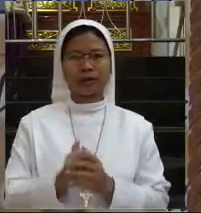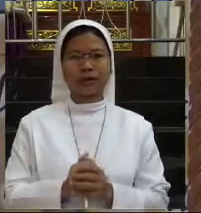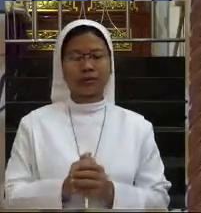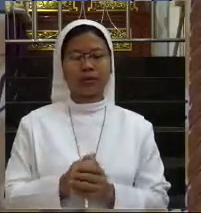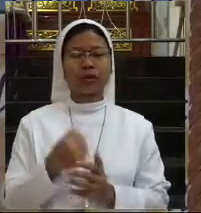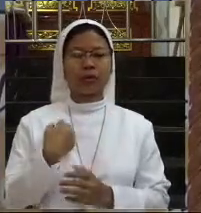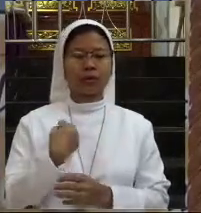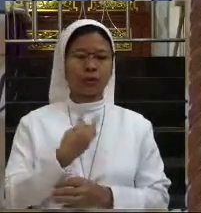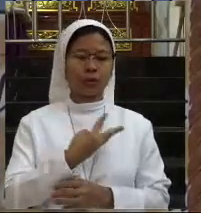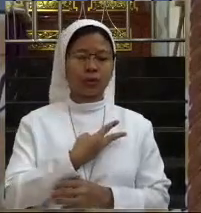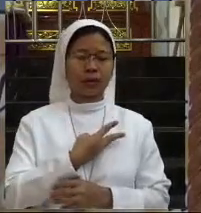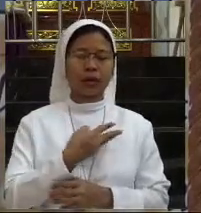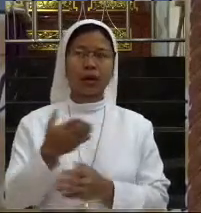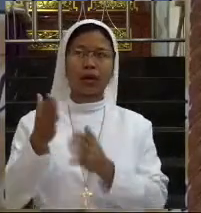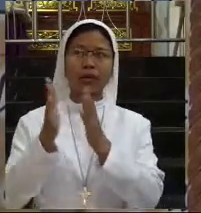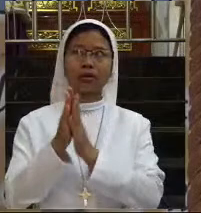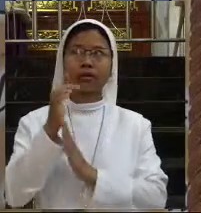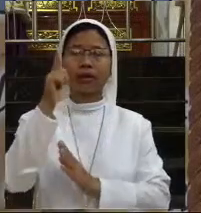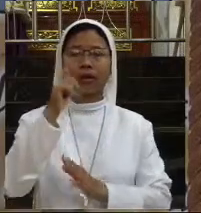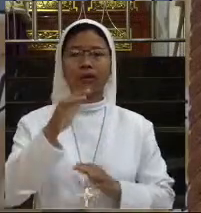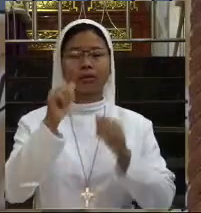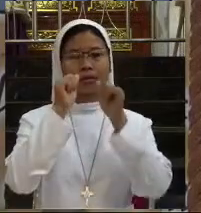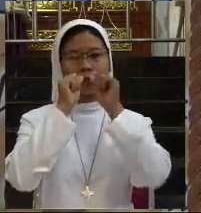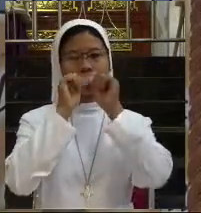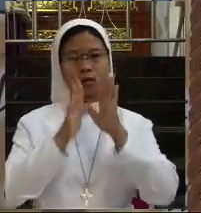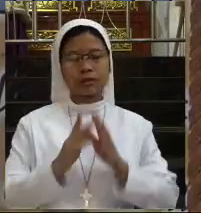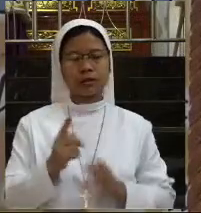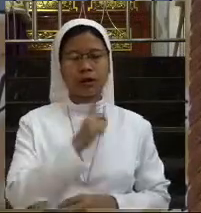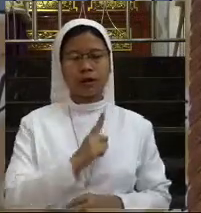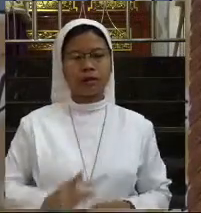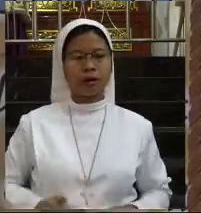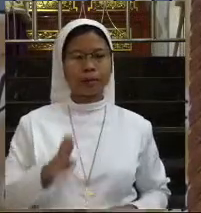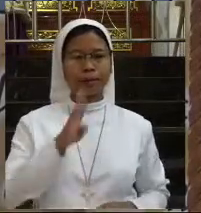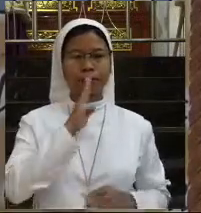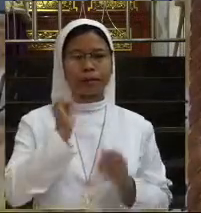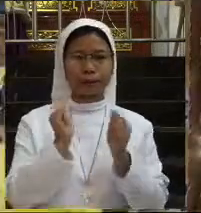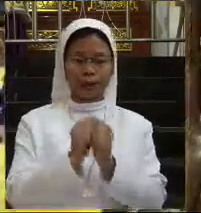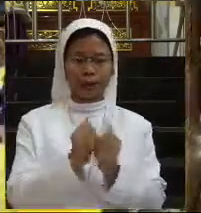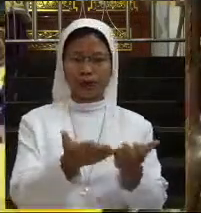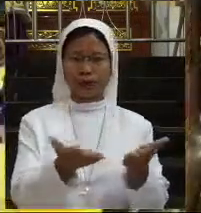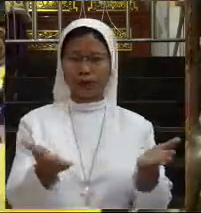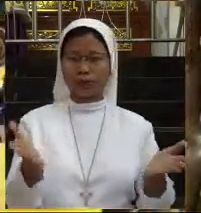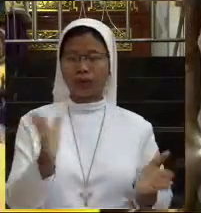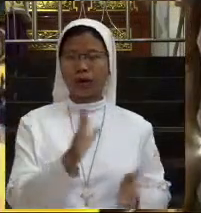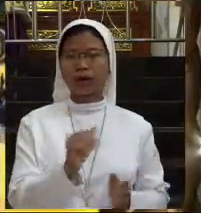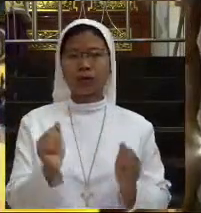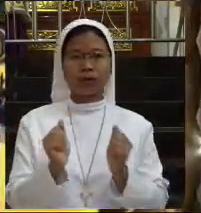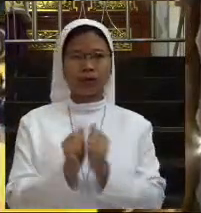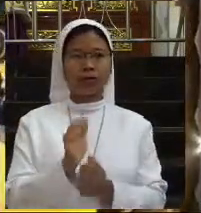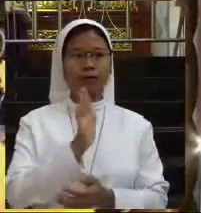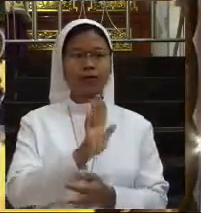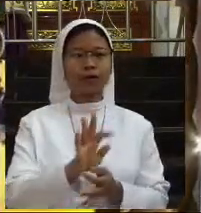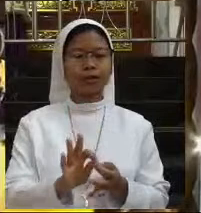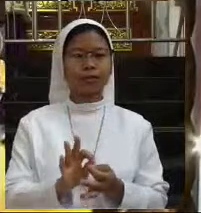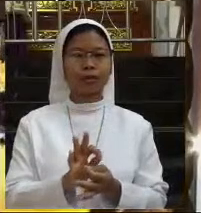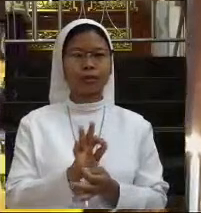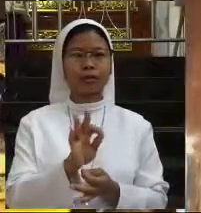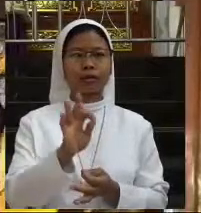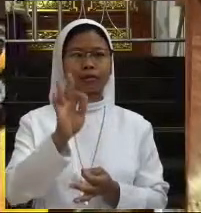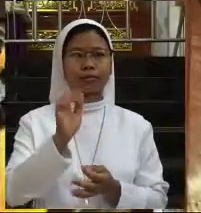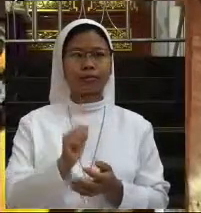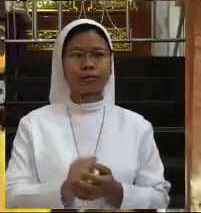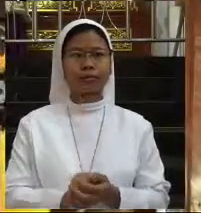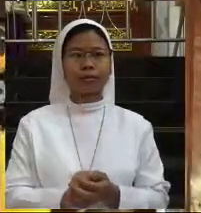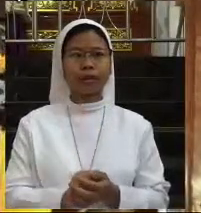We bow our heads for the blessing. The Lord be with you. And with your